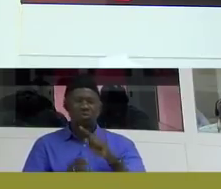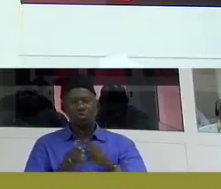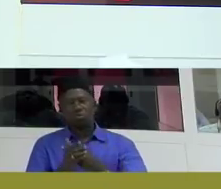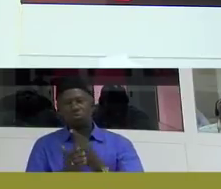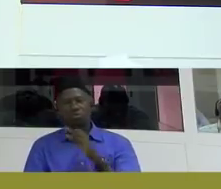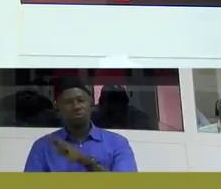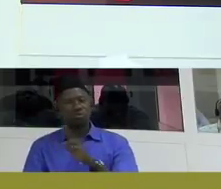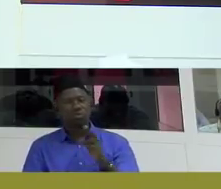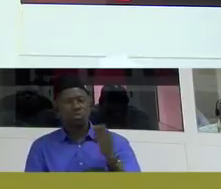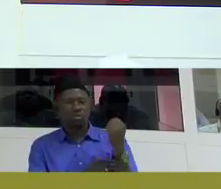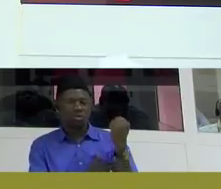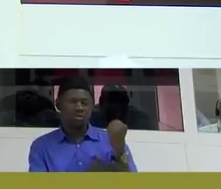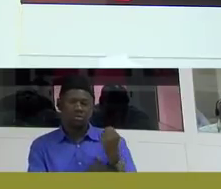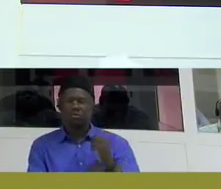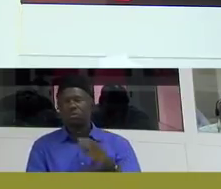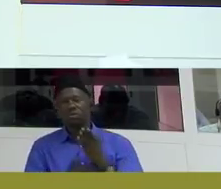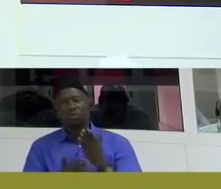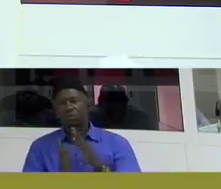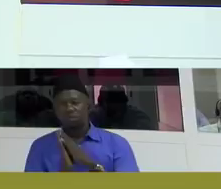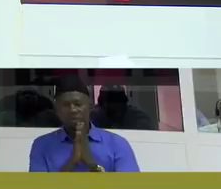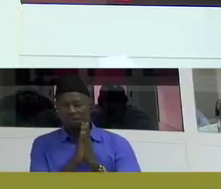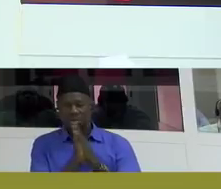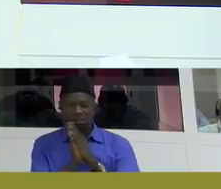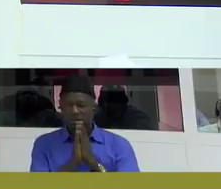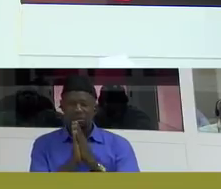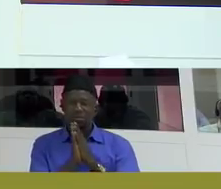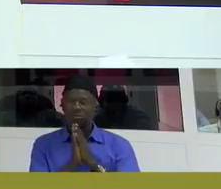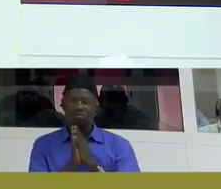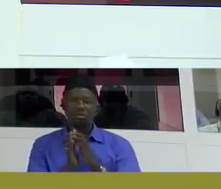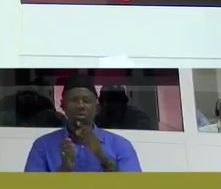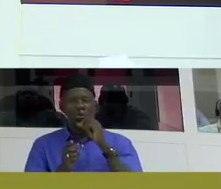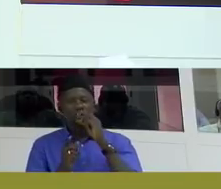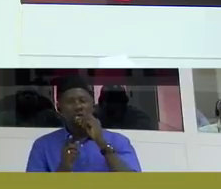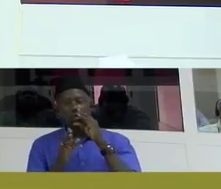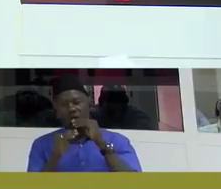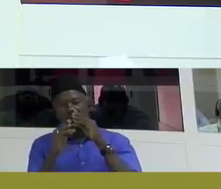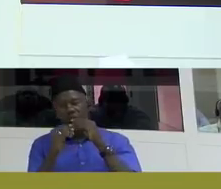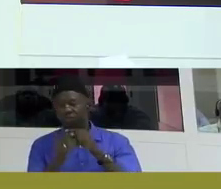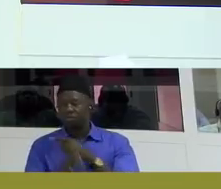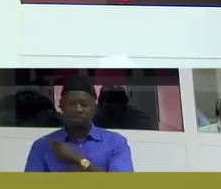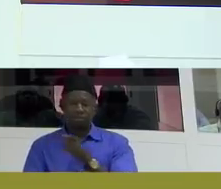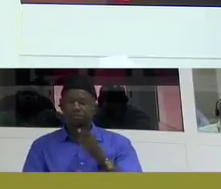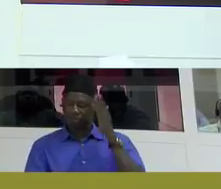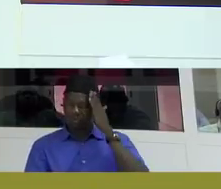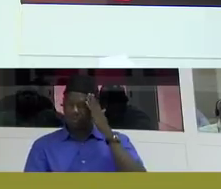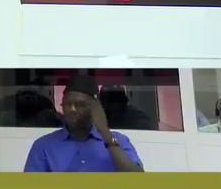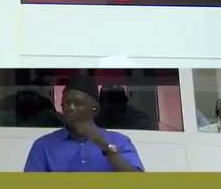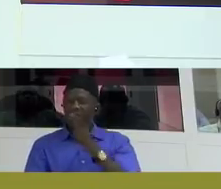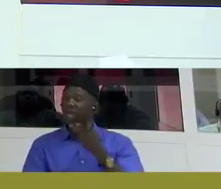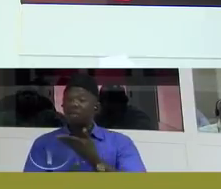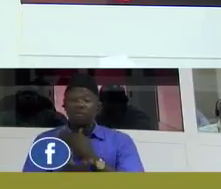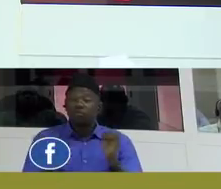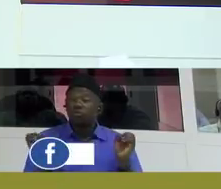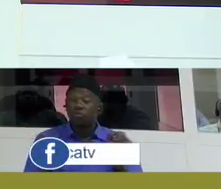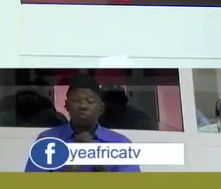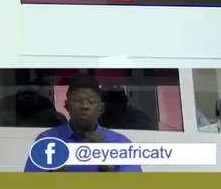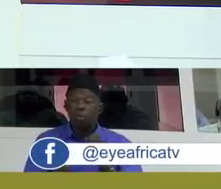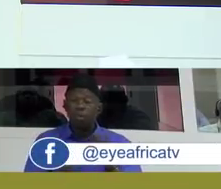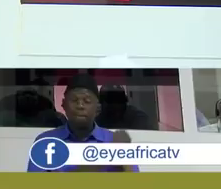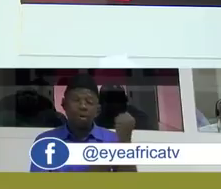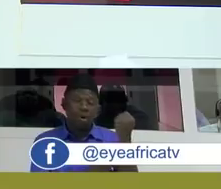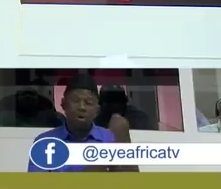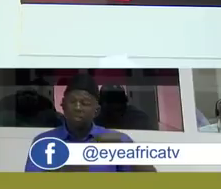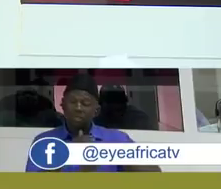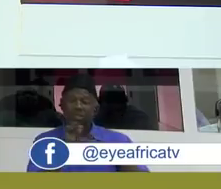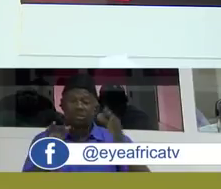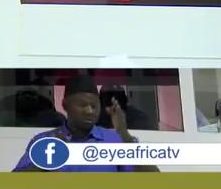Other than challenging it verbally, they realized that they had no powers in the courts, in the